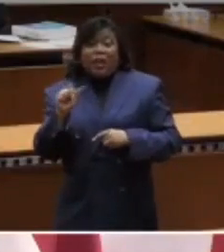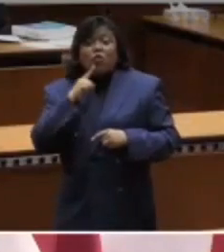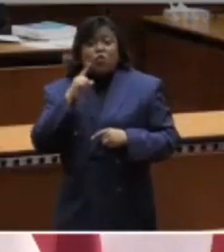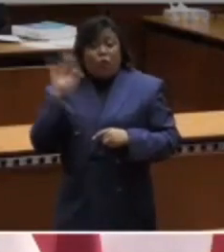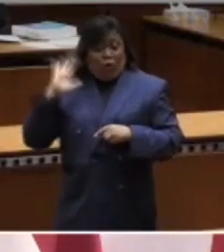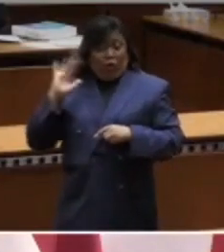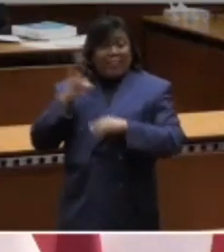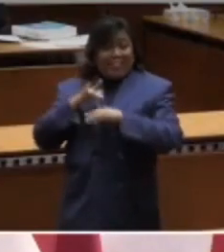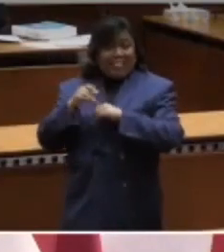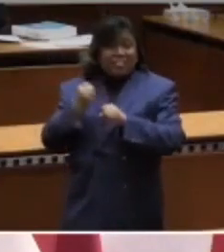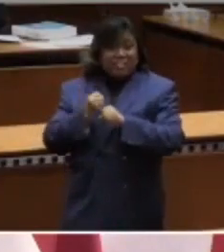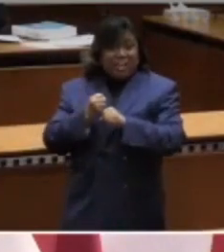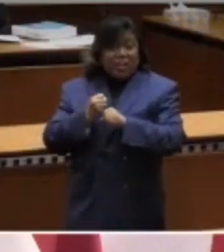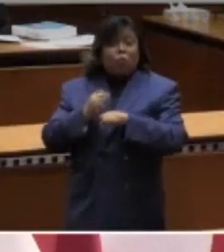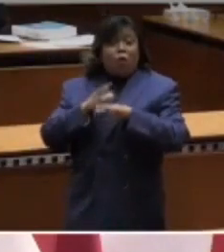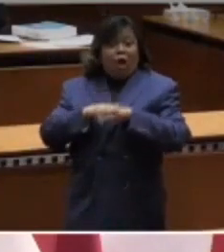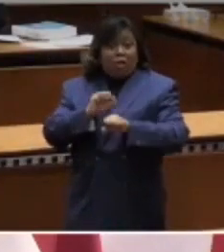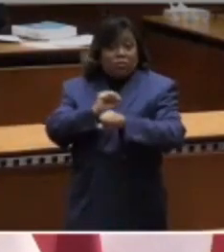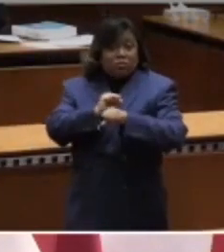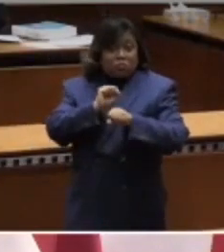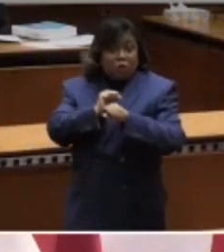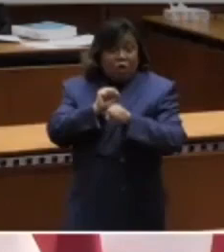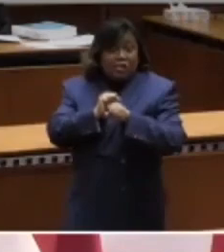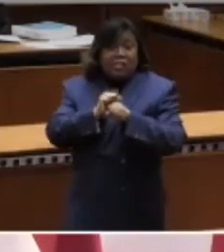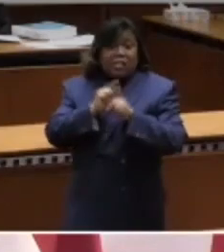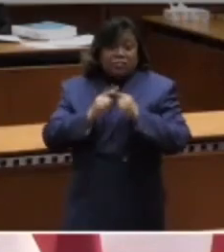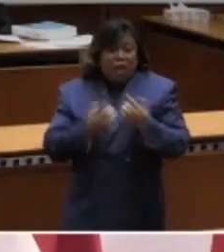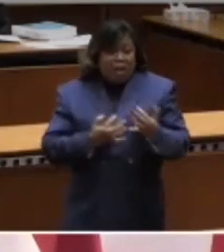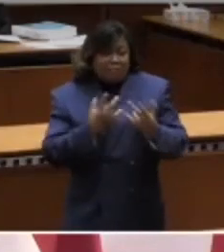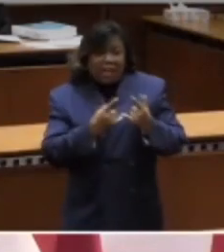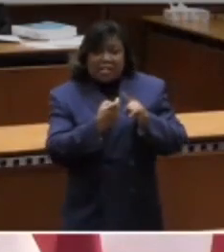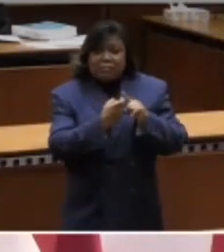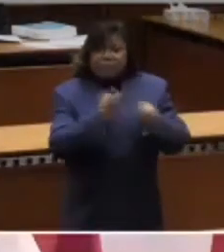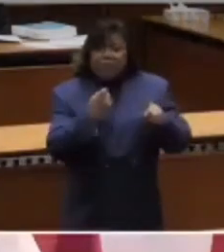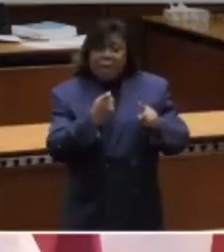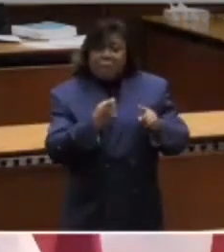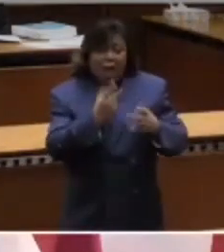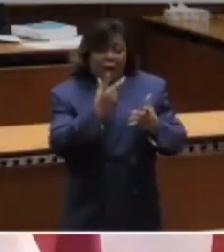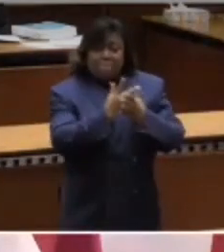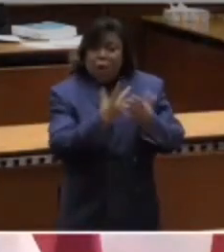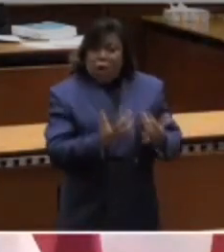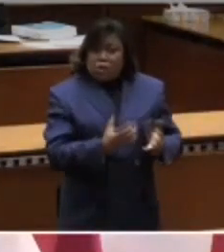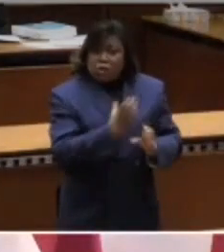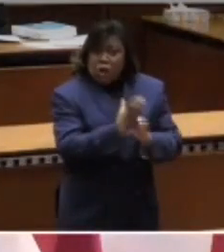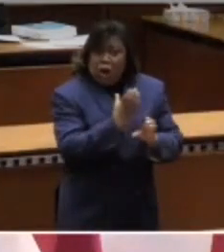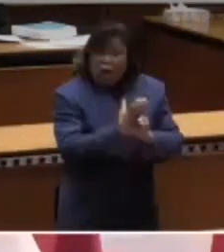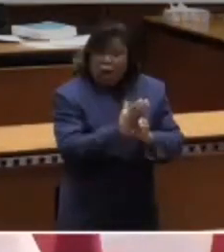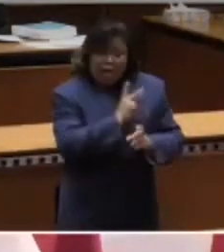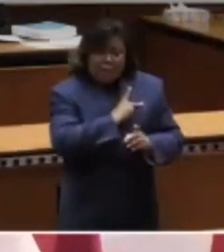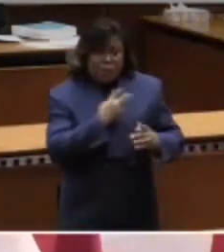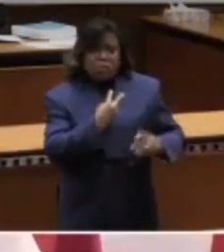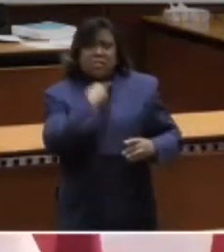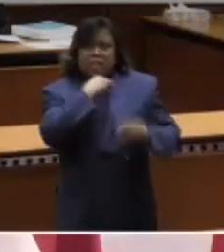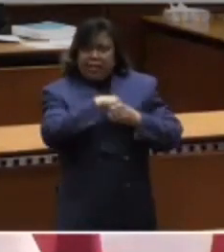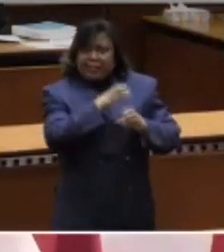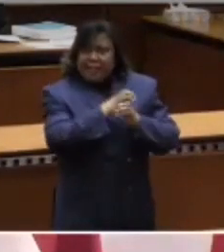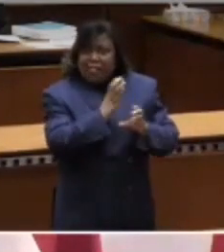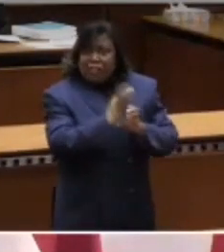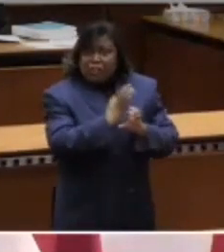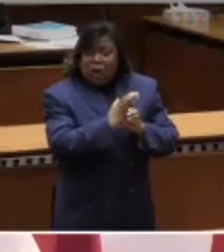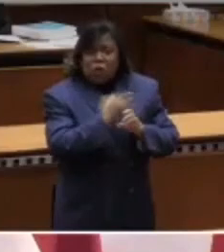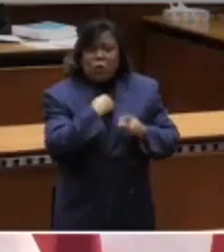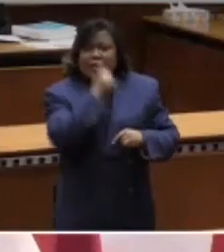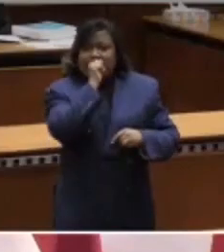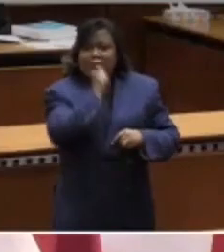who earlier this year, while on patrol, saw flames coming from a parked car and a person trapped inside who